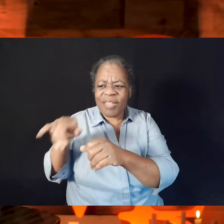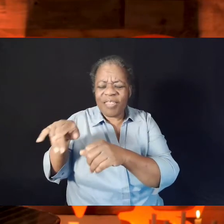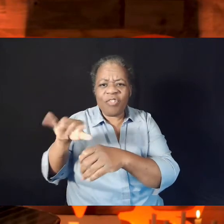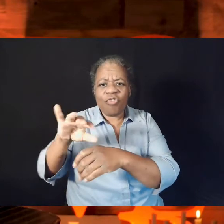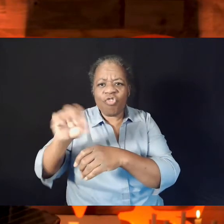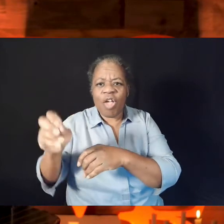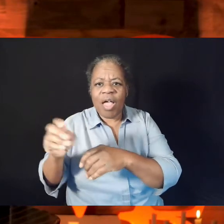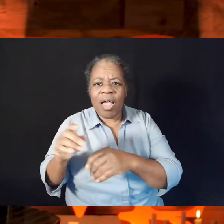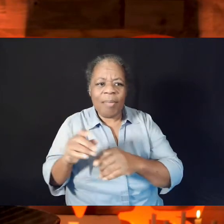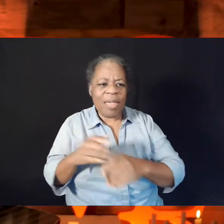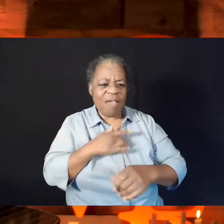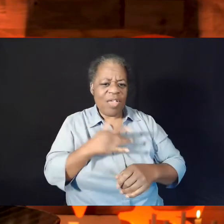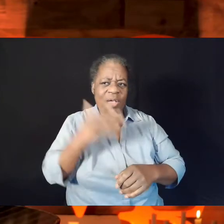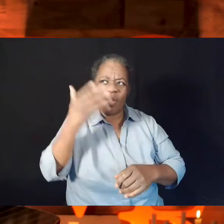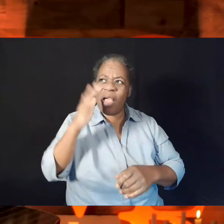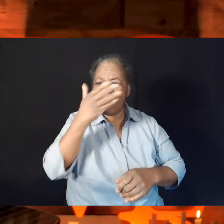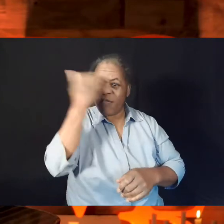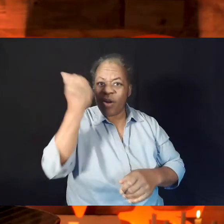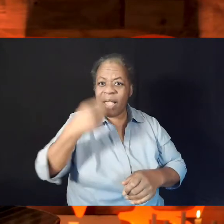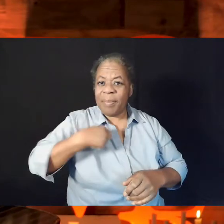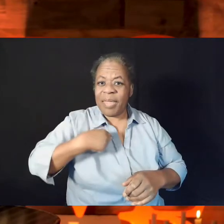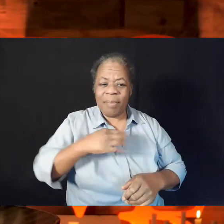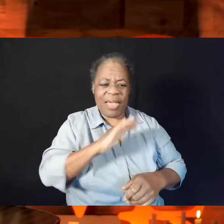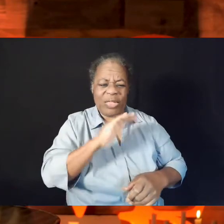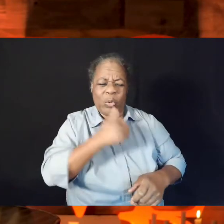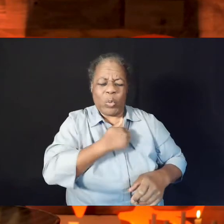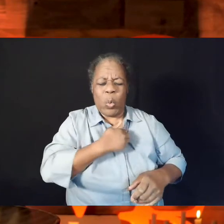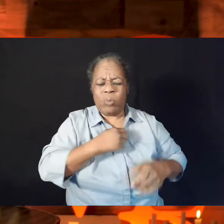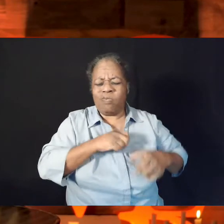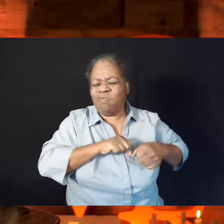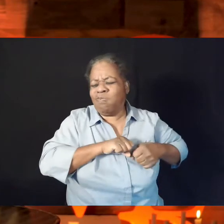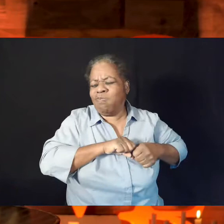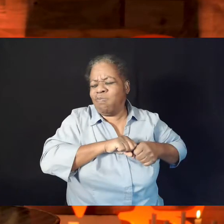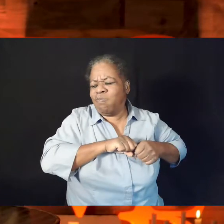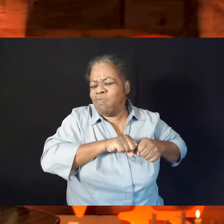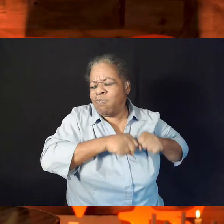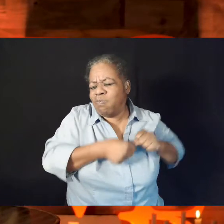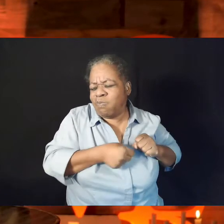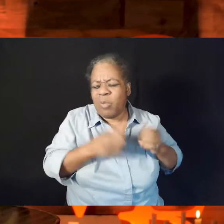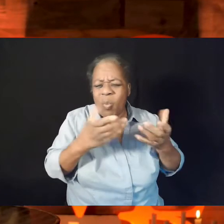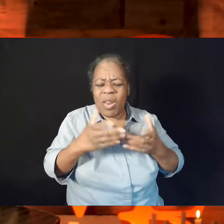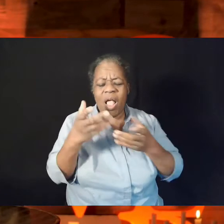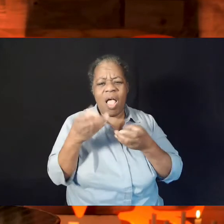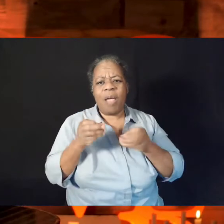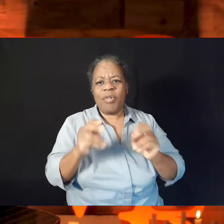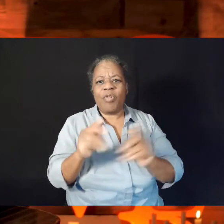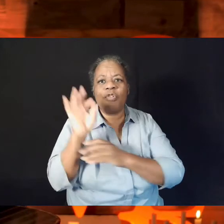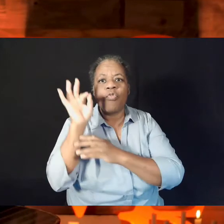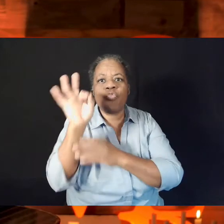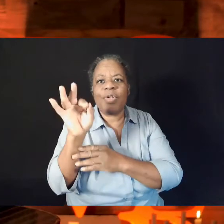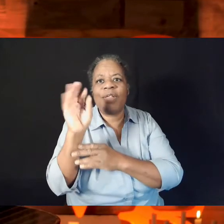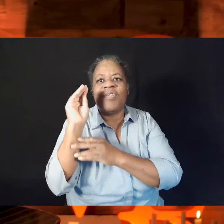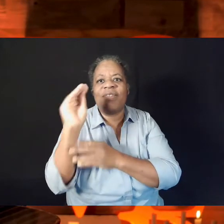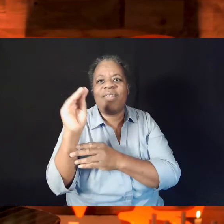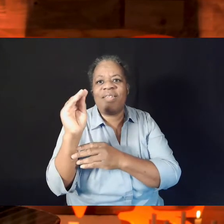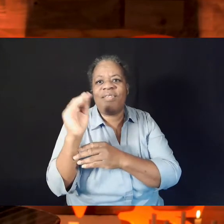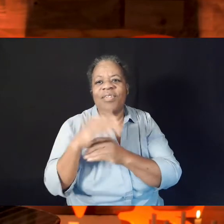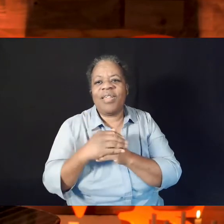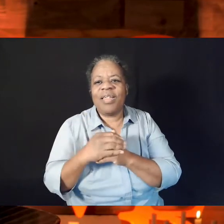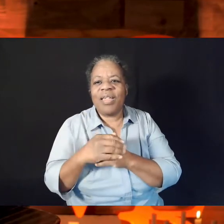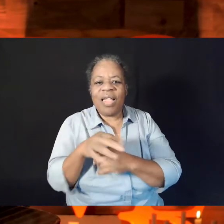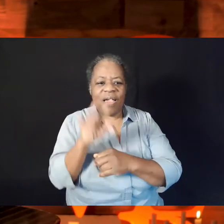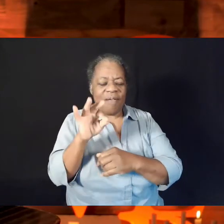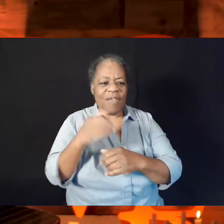soul literally ached for the opportunity to preach or teach. I found myself